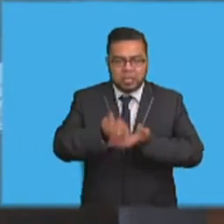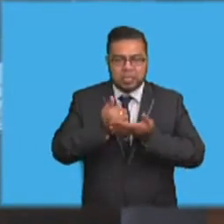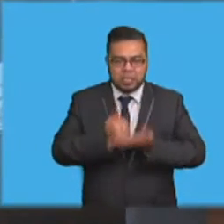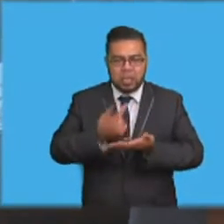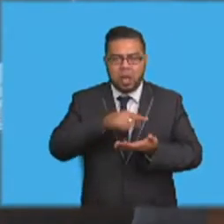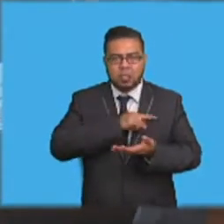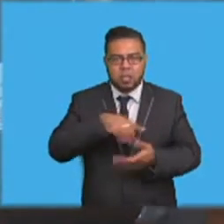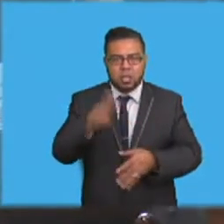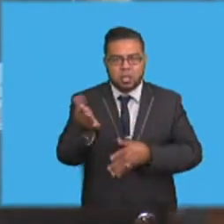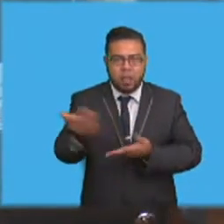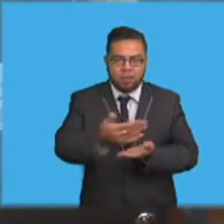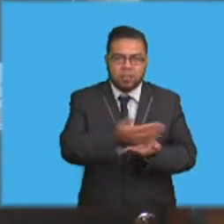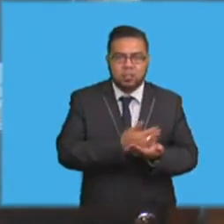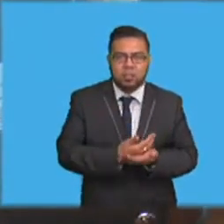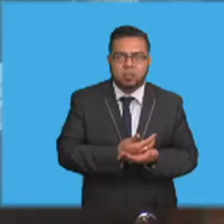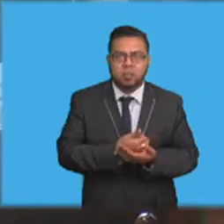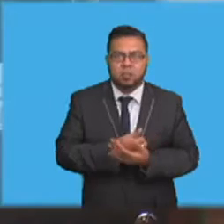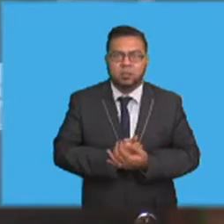harvesting.